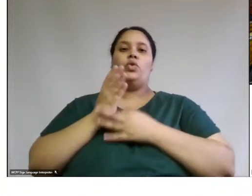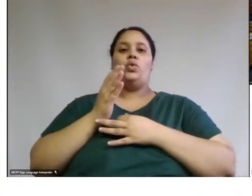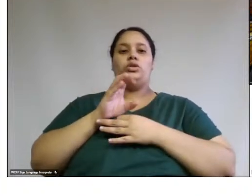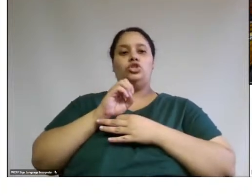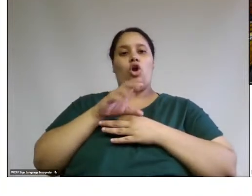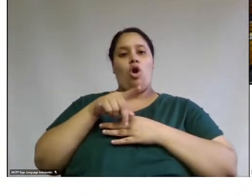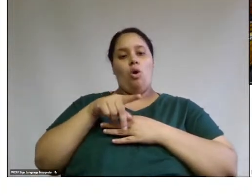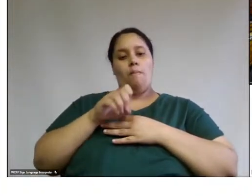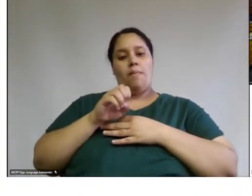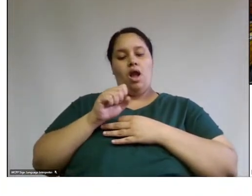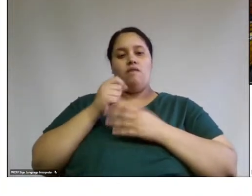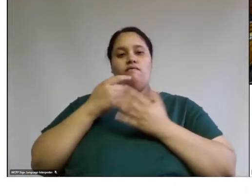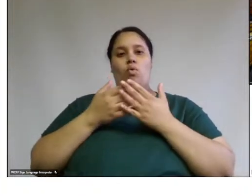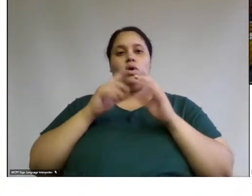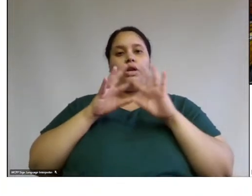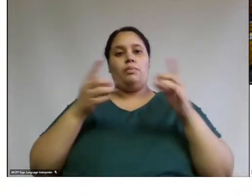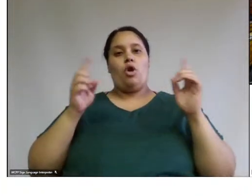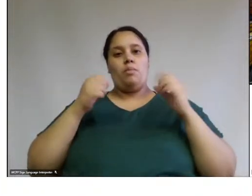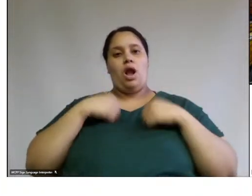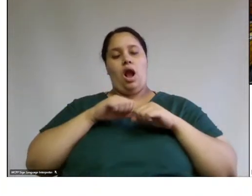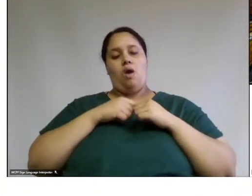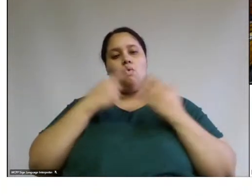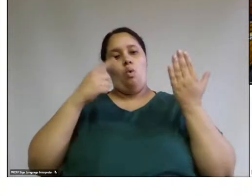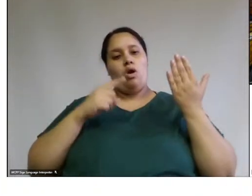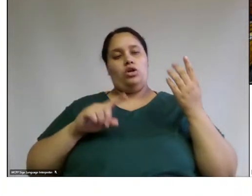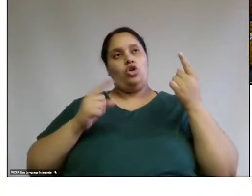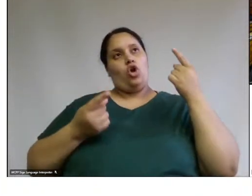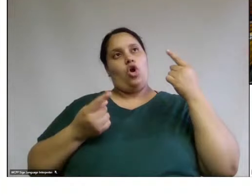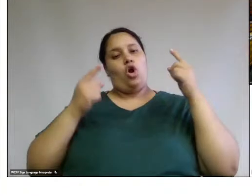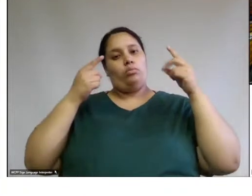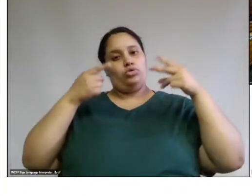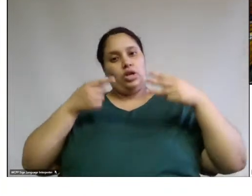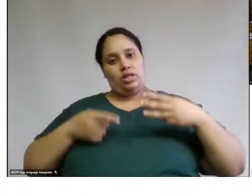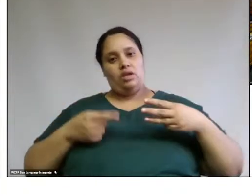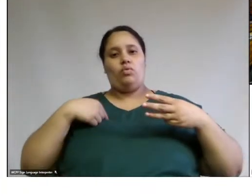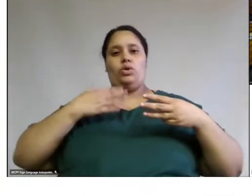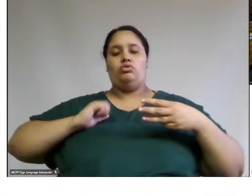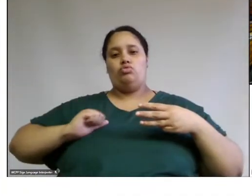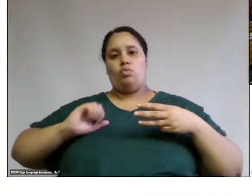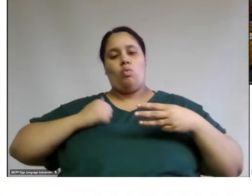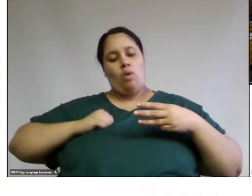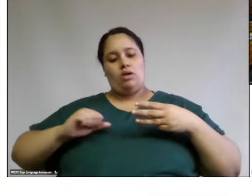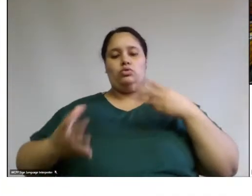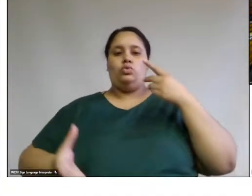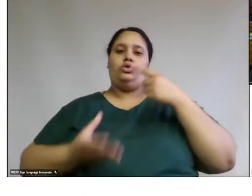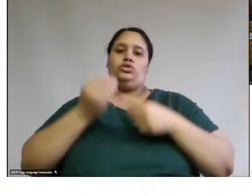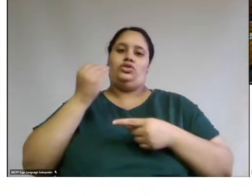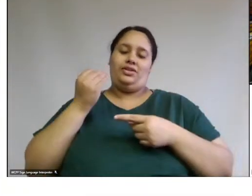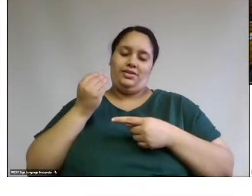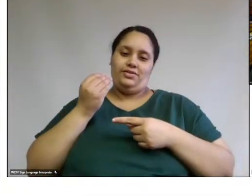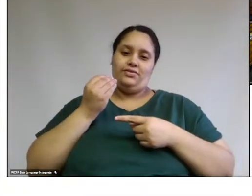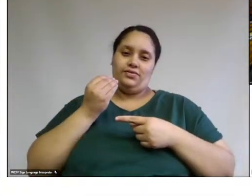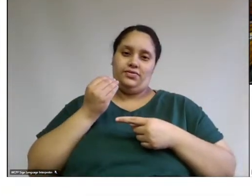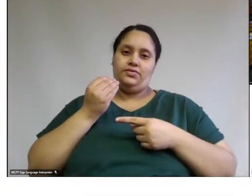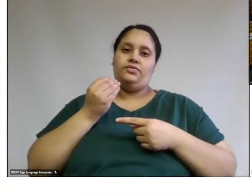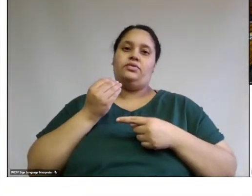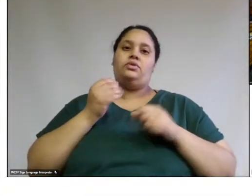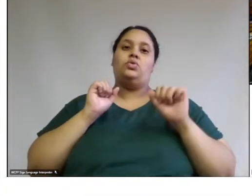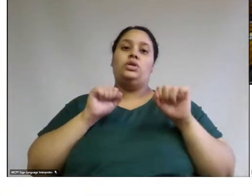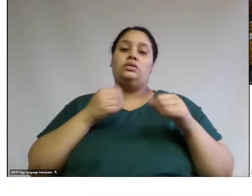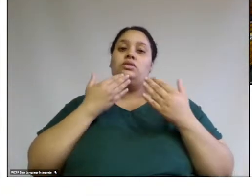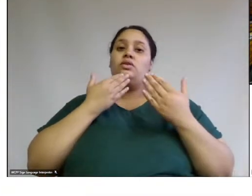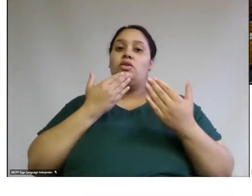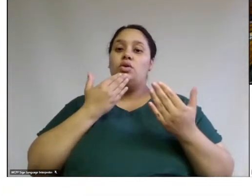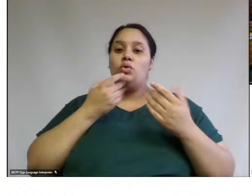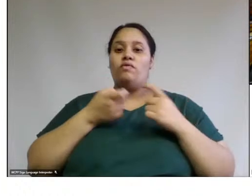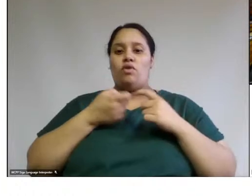on our audit objectives or annual audit objectives and what we try and achieve through that. So yeah, thank you very much